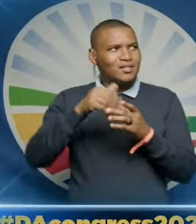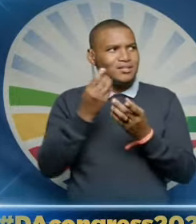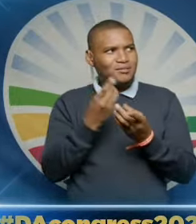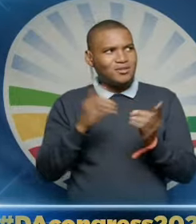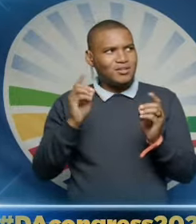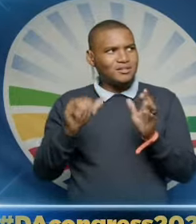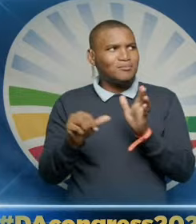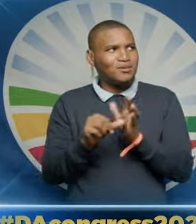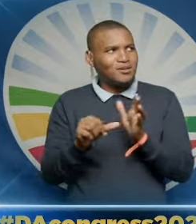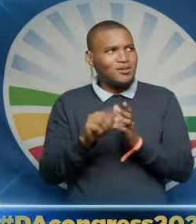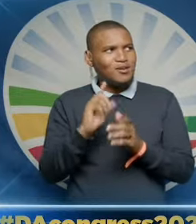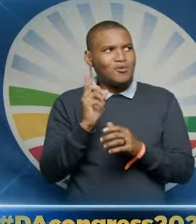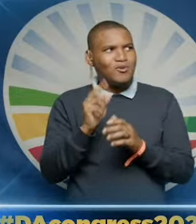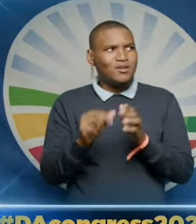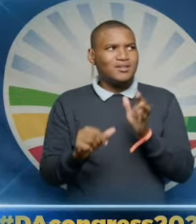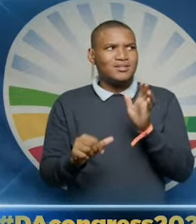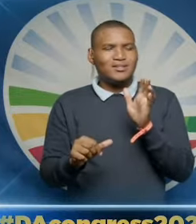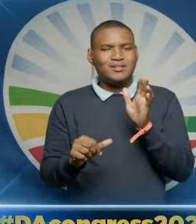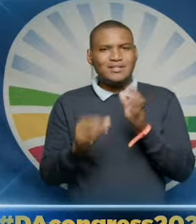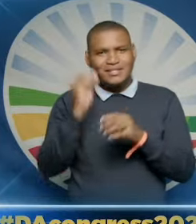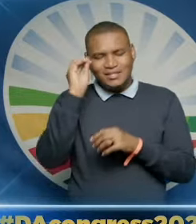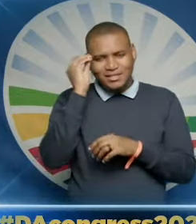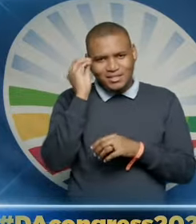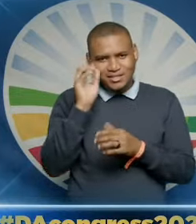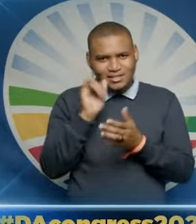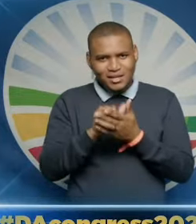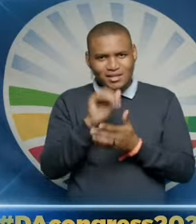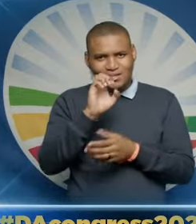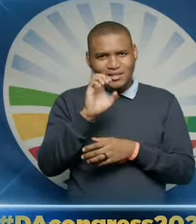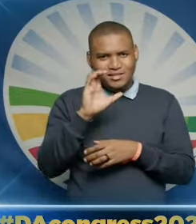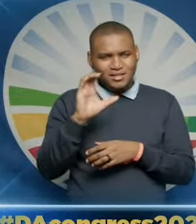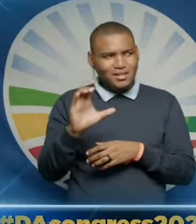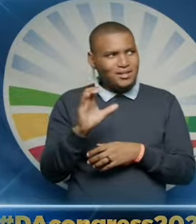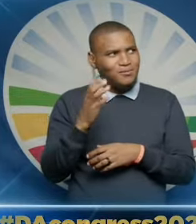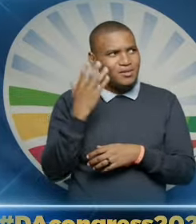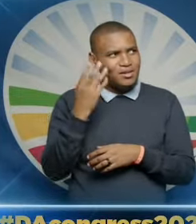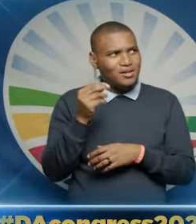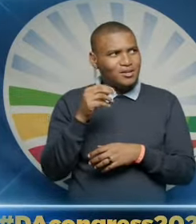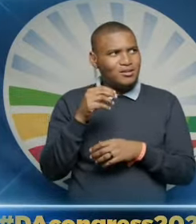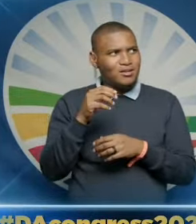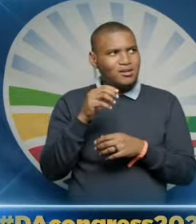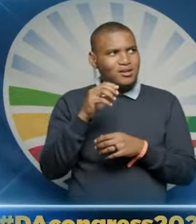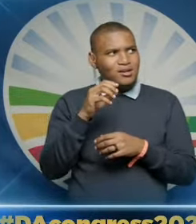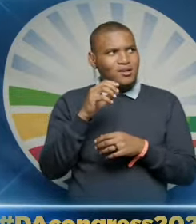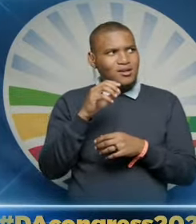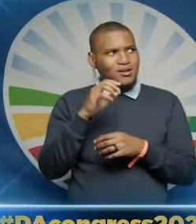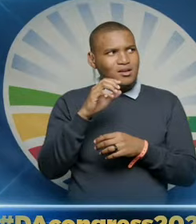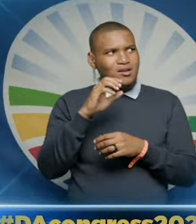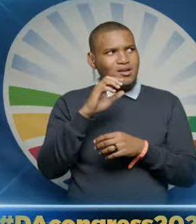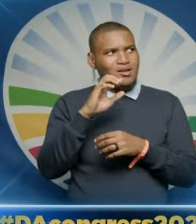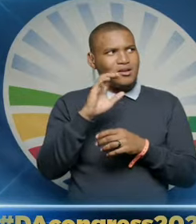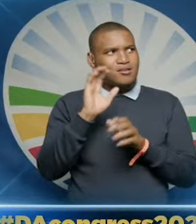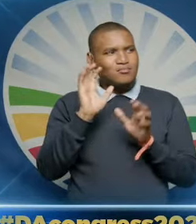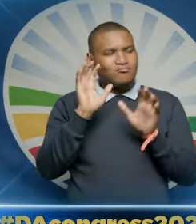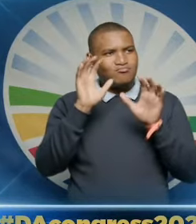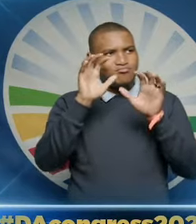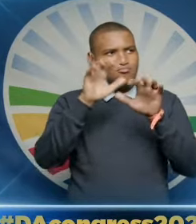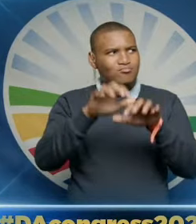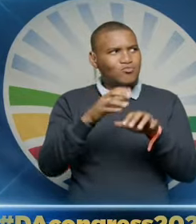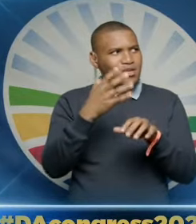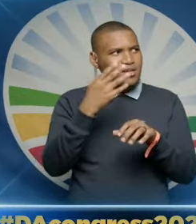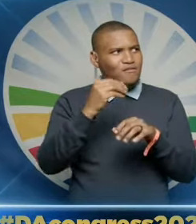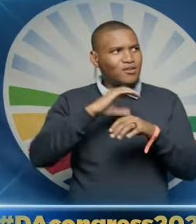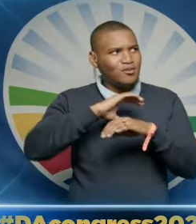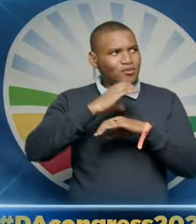is important. What is even also interesting is that in the Eastern Cape, we just had a Congress, the EFF had a Congress, and this is quite interesting. They had a